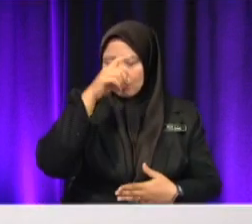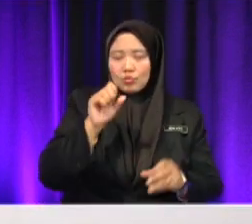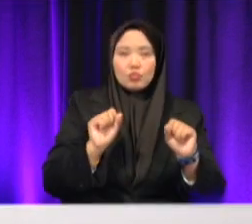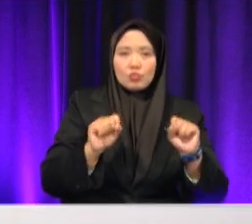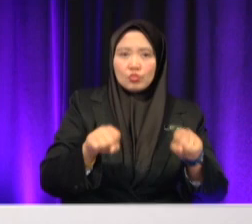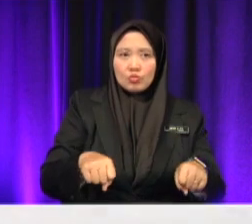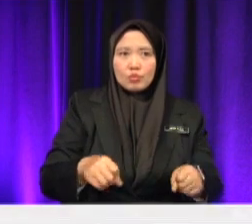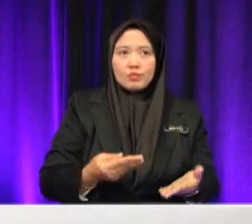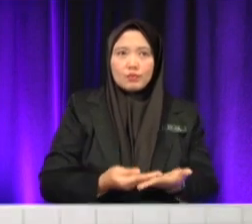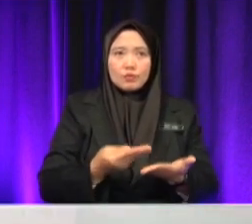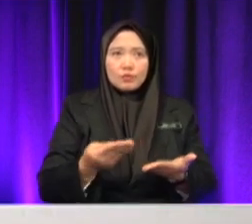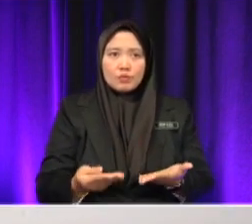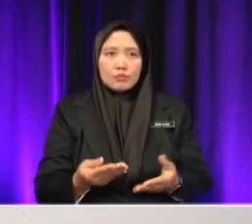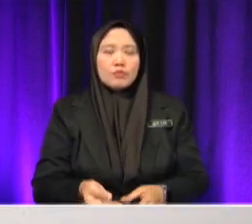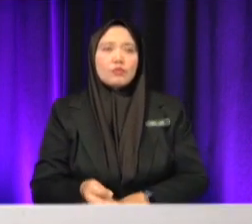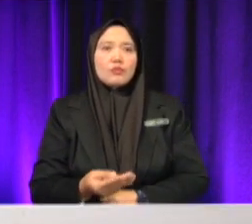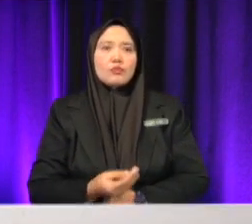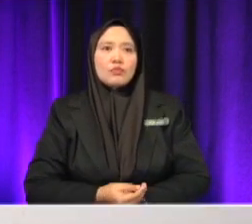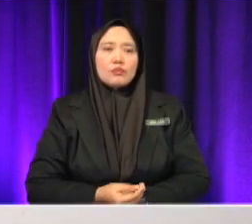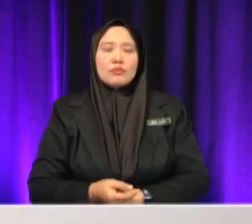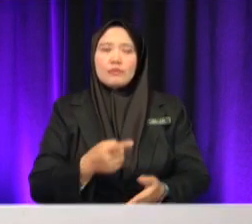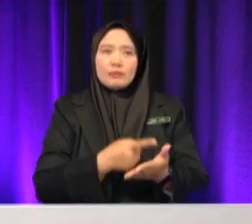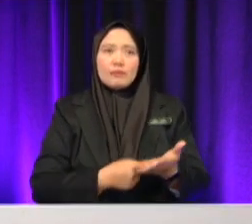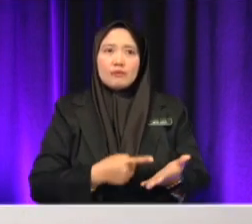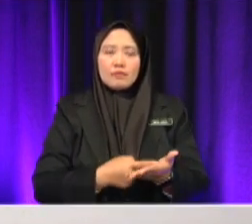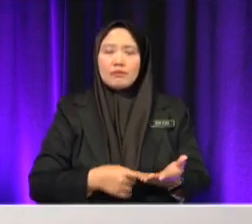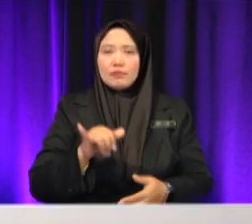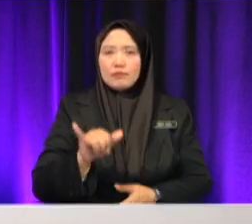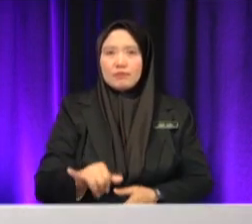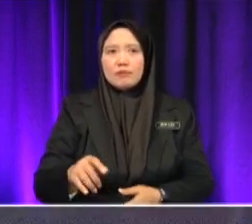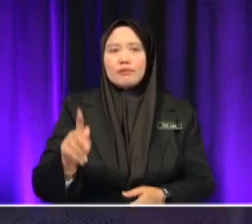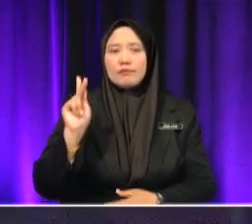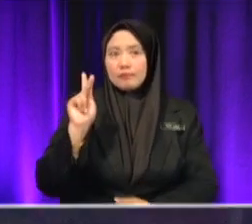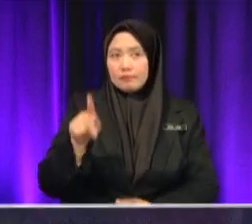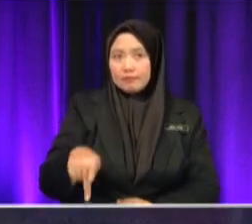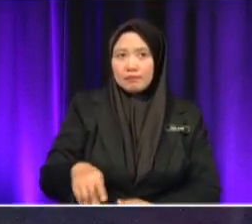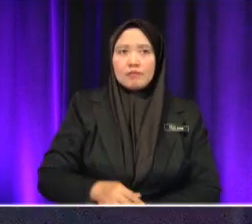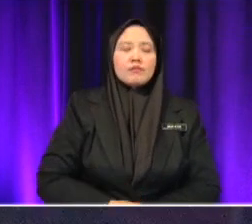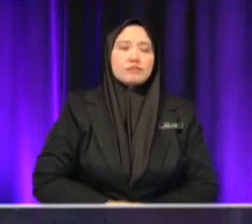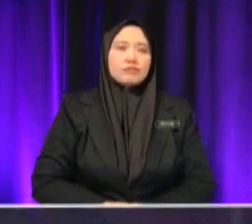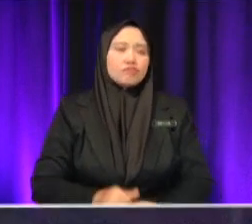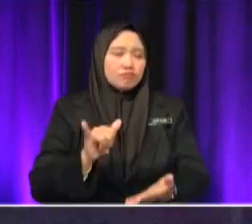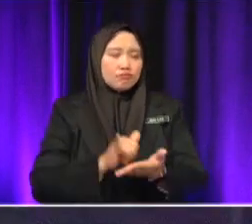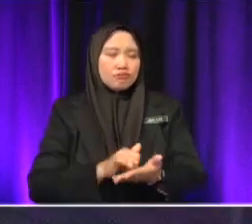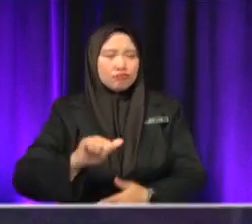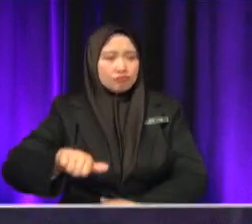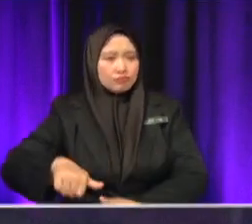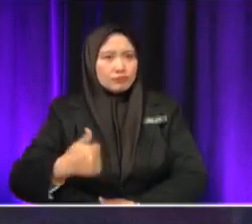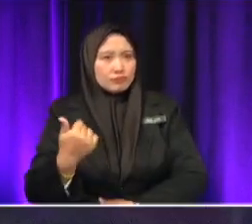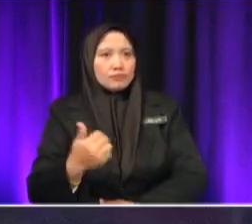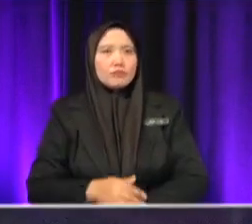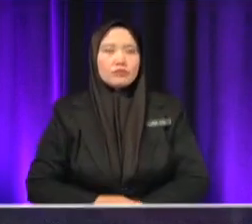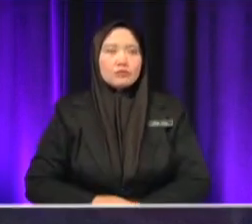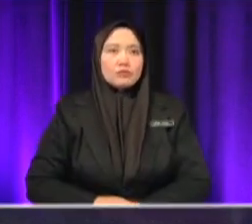yeah. Adriana. Yeah, giving money so you could buy anything that's needed. So I think, yeah, that would be good help. Thank you, Adriana. So